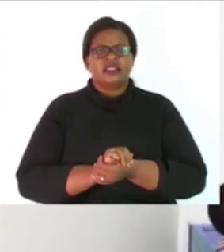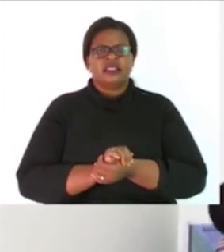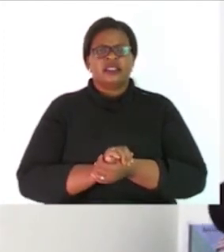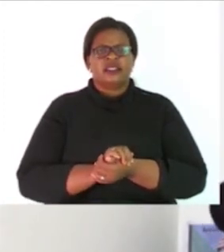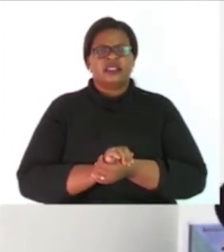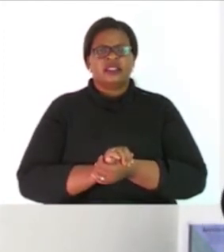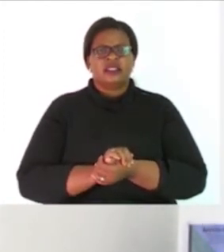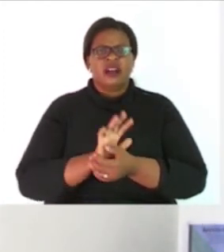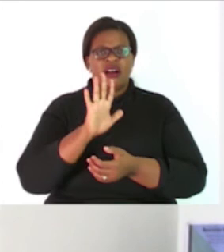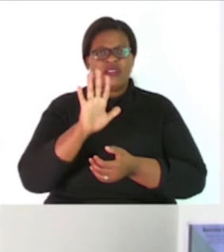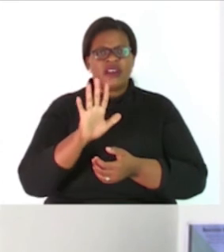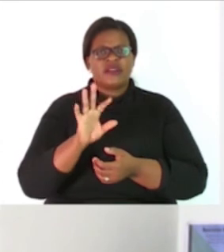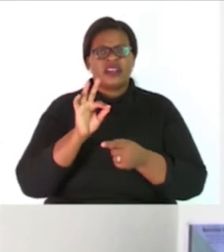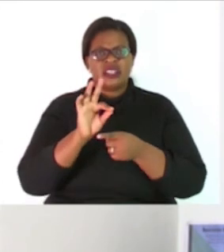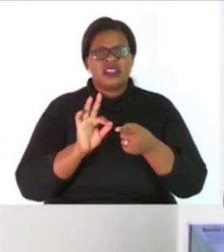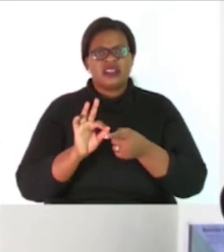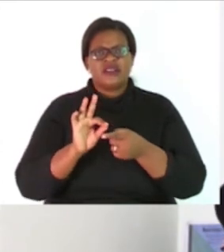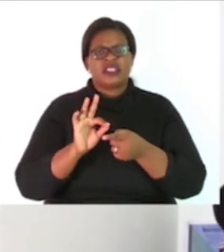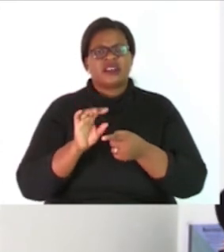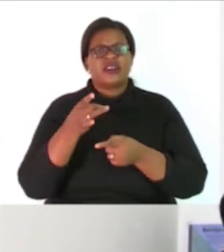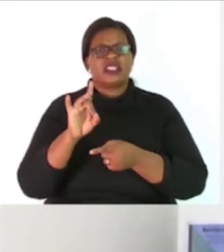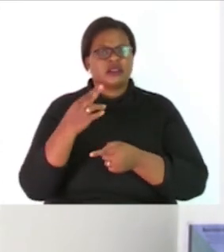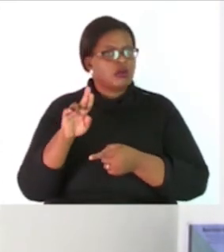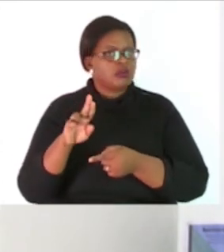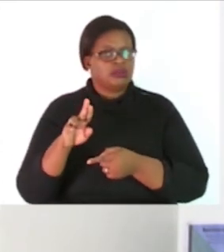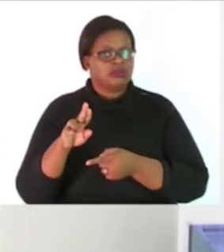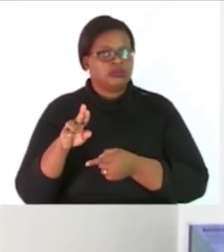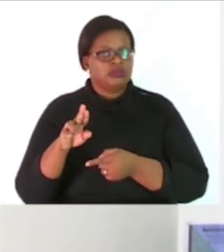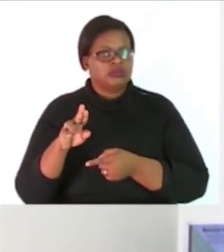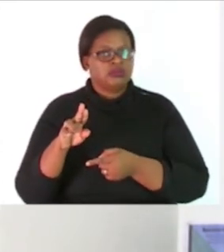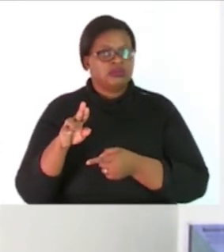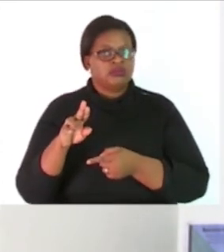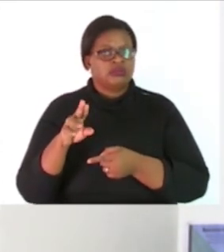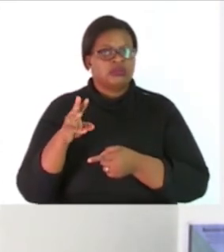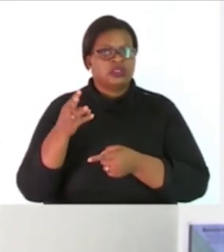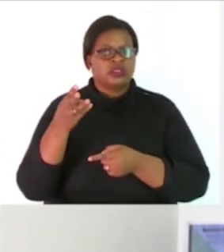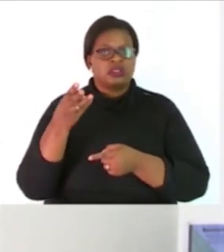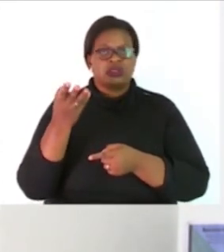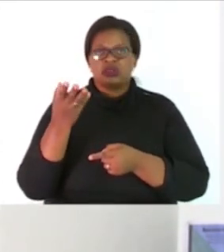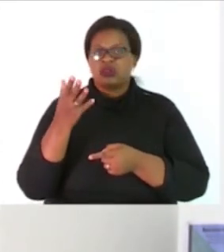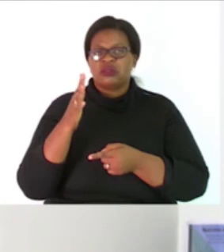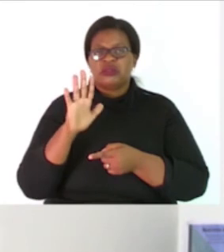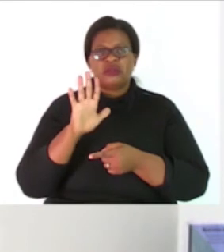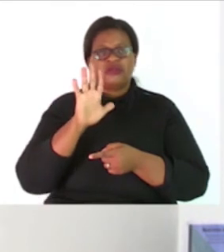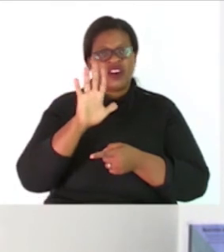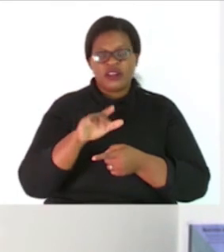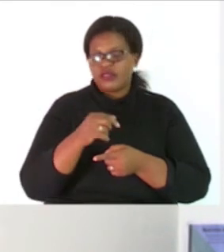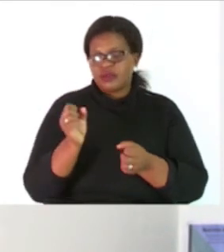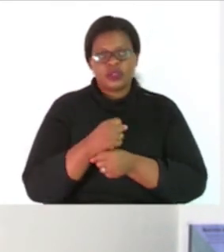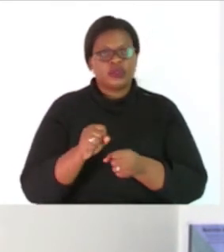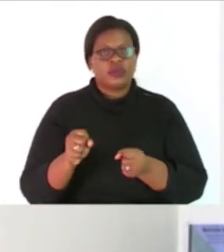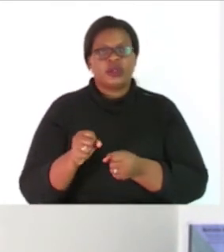Pamwene, do you think 5 is a factor of 8? No. No. All right, can you see? It's not a factor of 8.